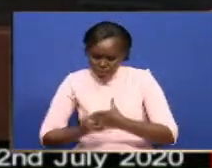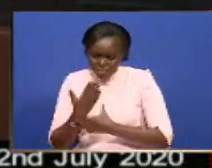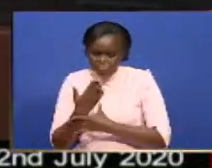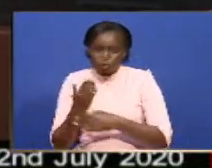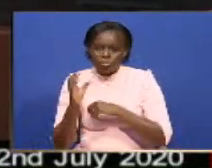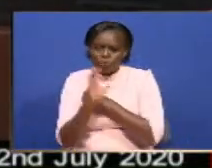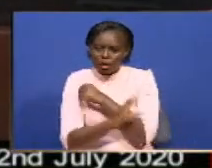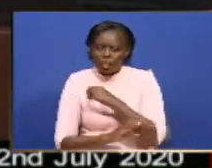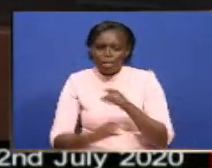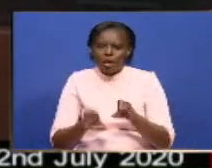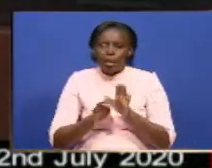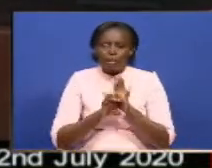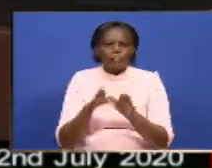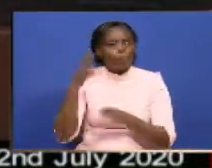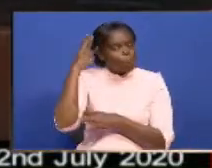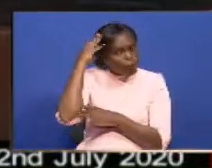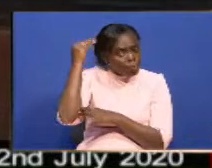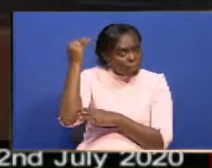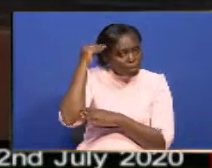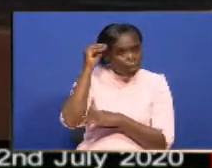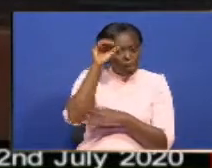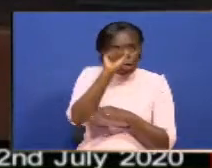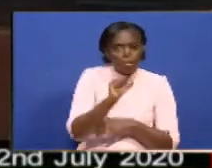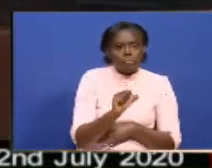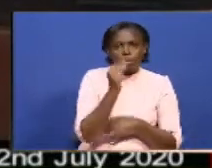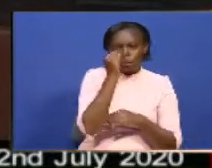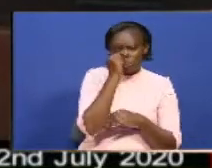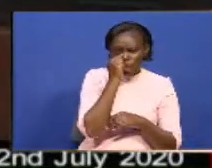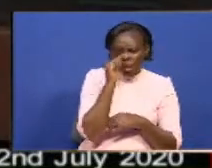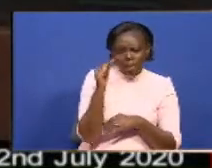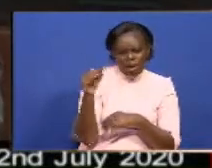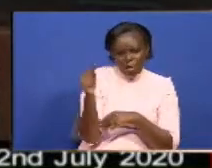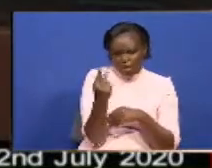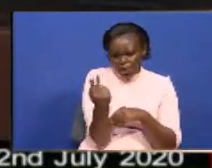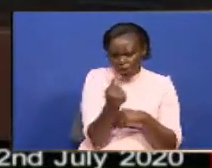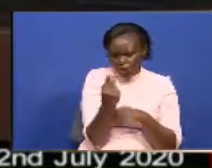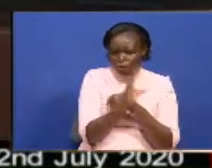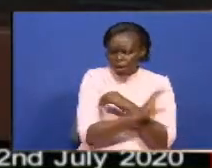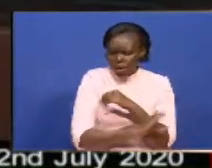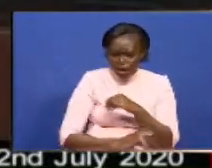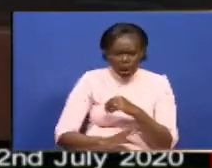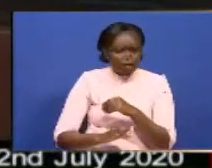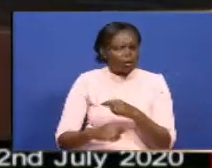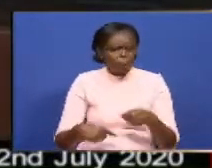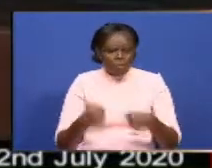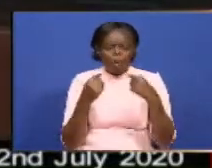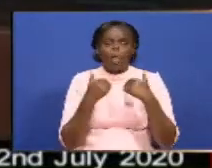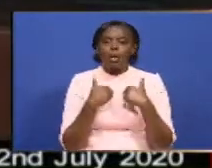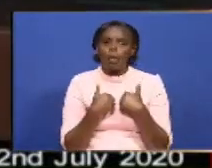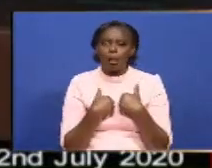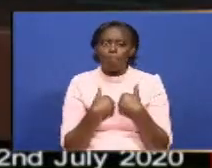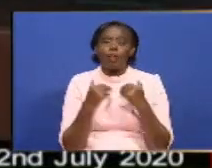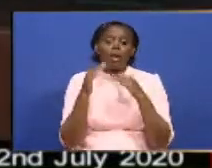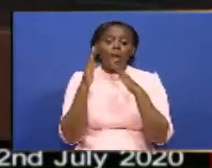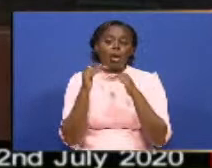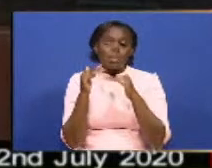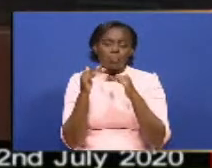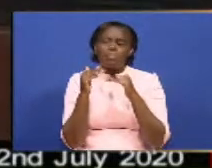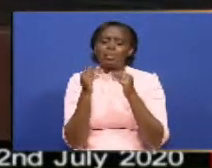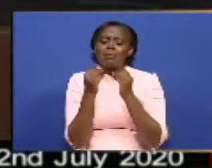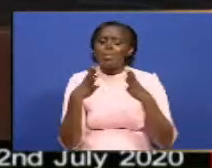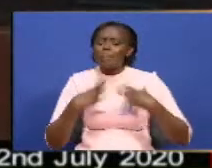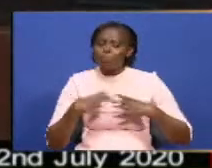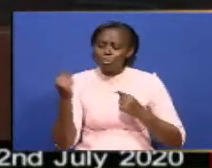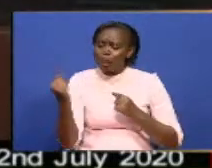countries like Somalia and Southern Sudan, which are not stable. Therefore, we expect to have large numbers coming to our country. So